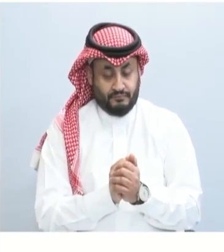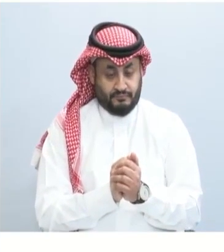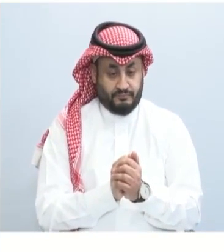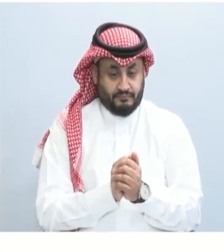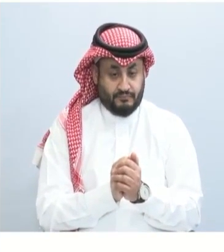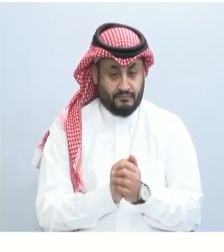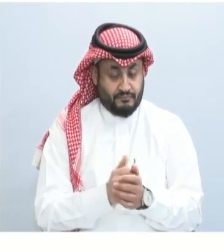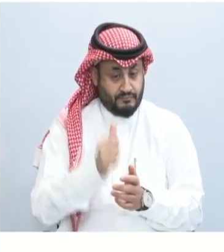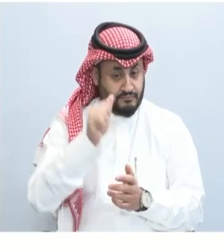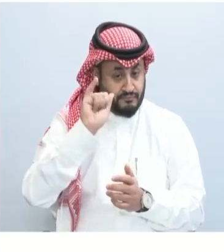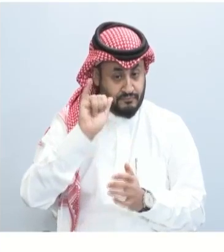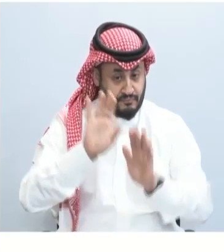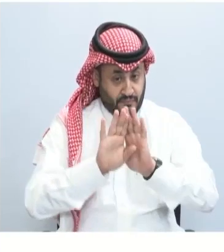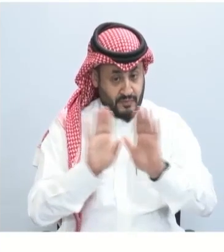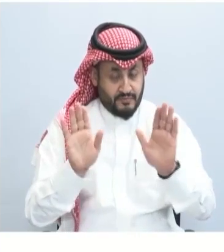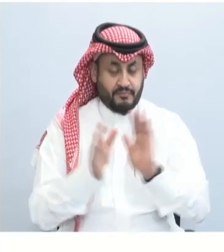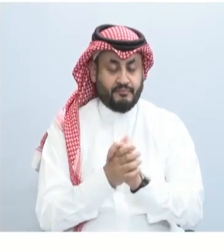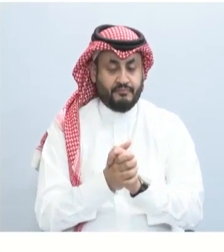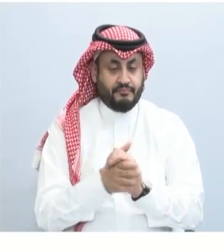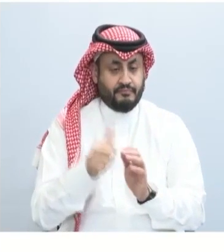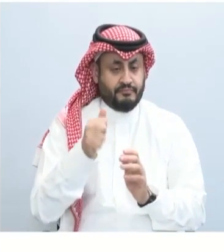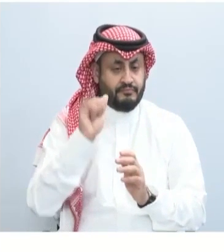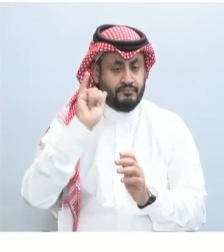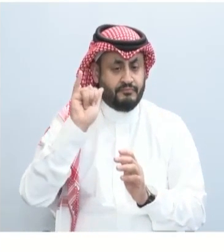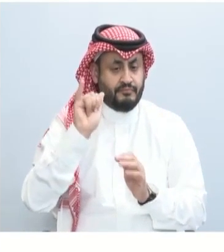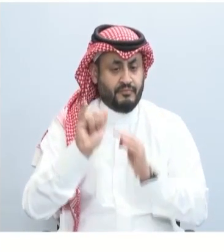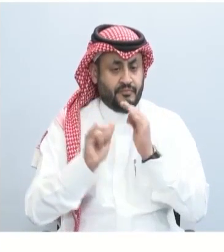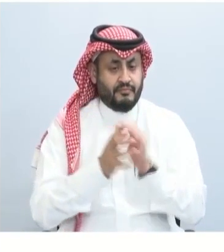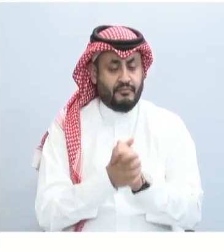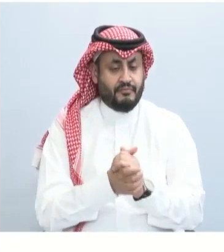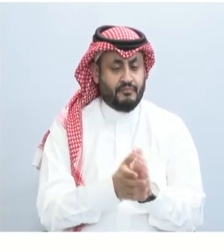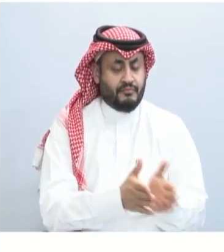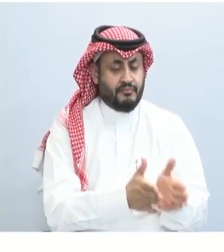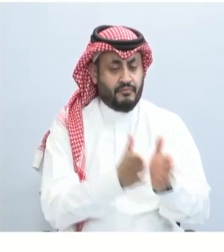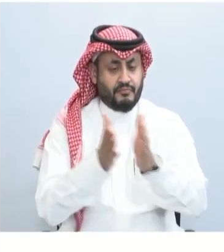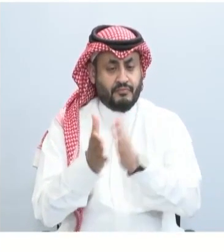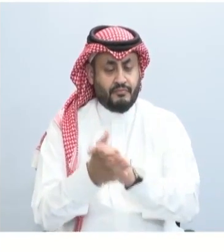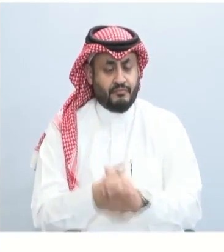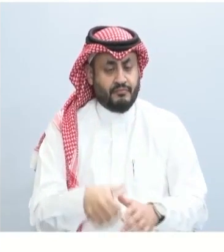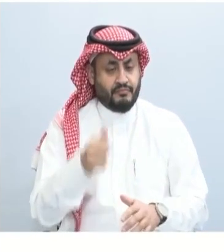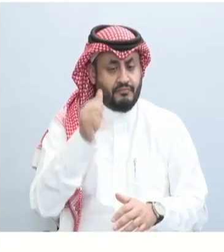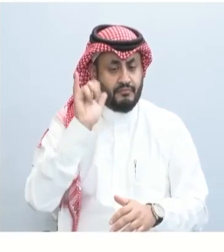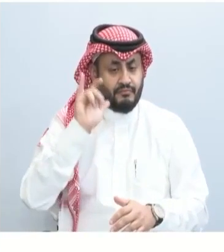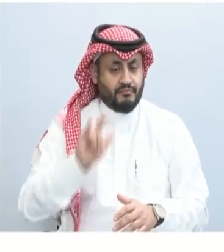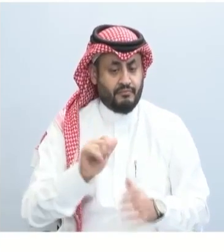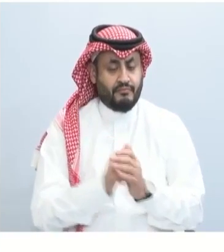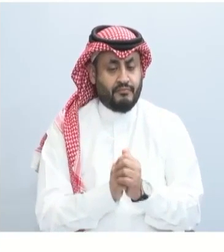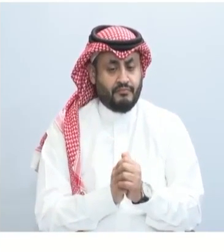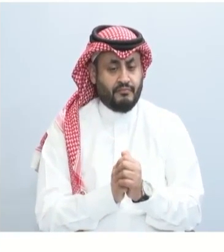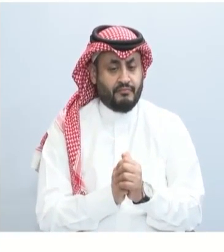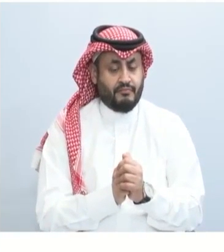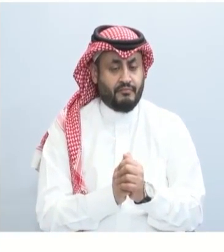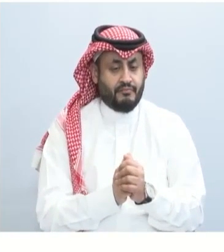is about the words that has the AI sound. Now let us move on to the second set of words,